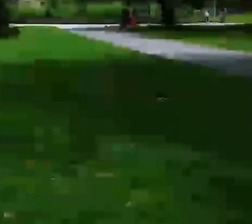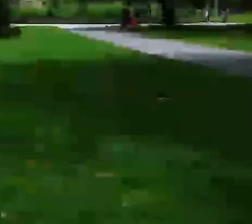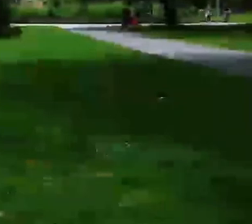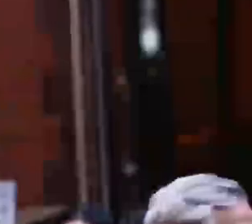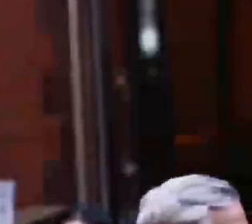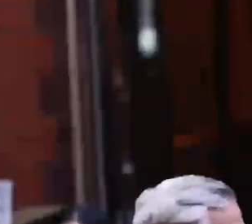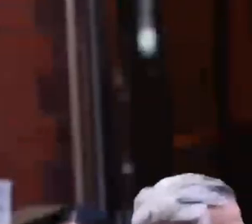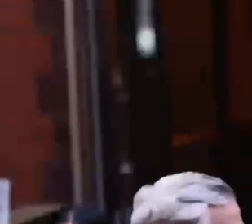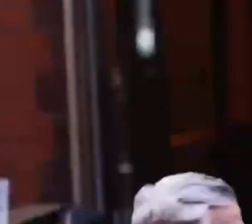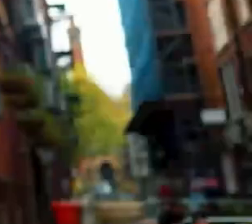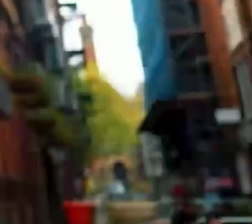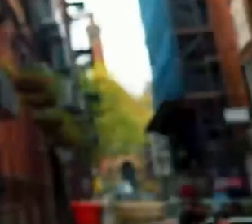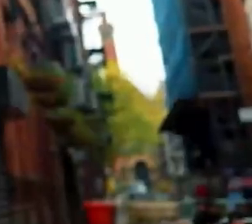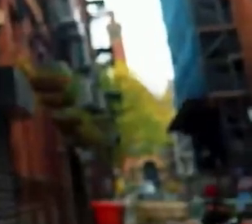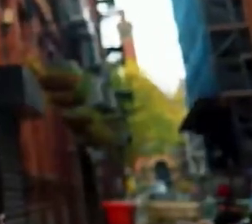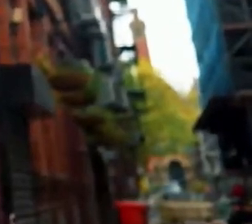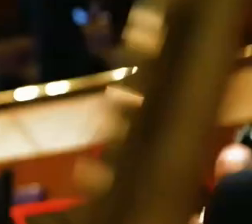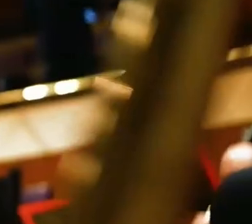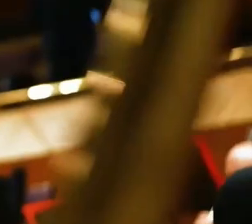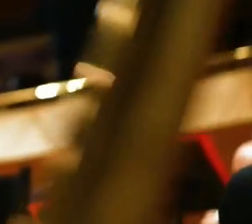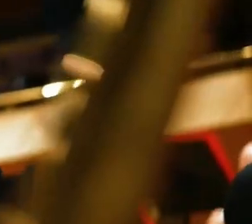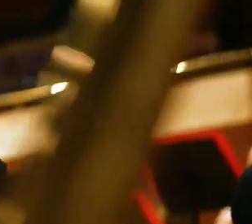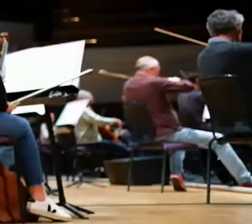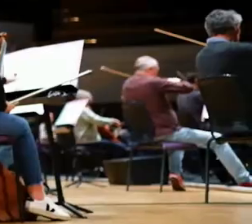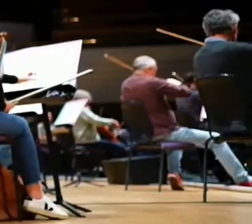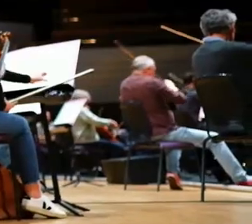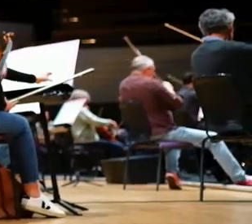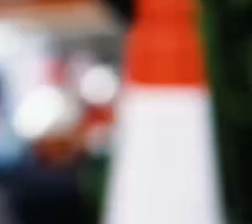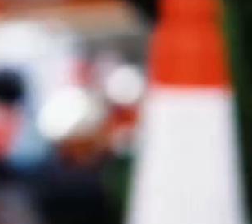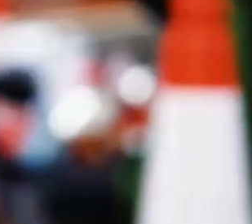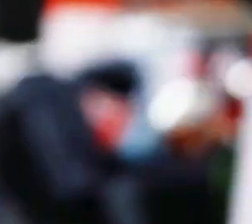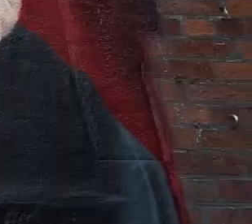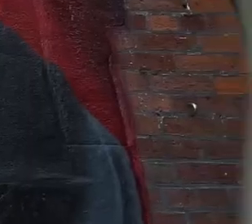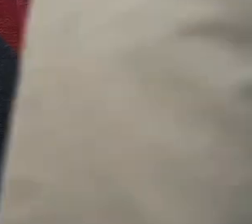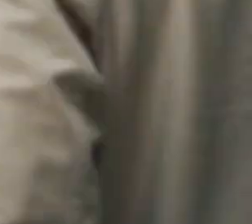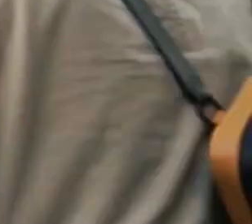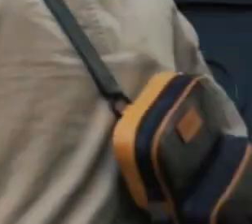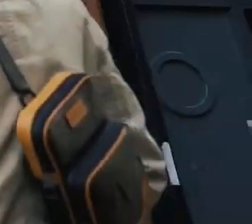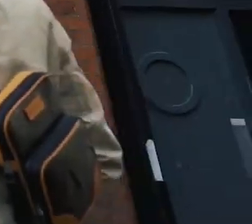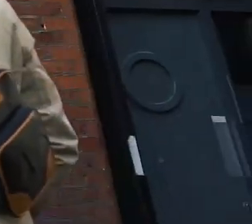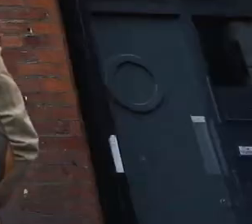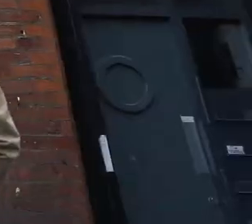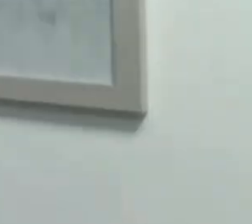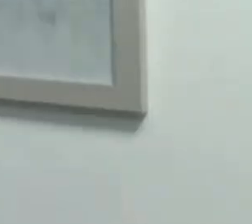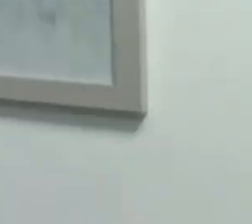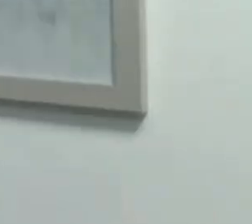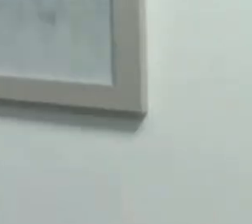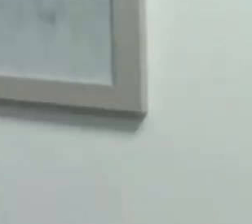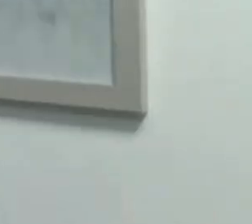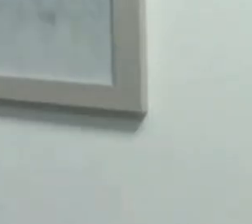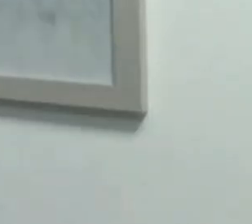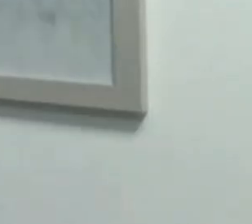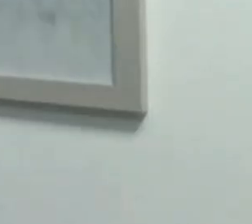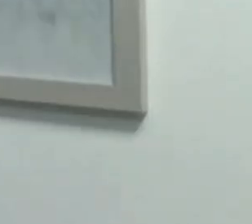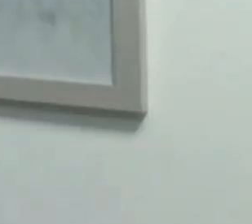to have the opportunity to contribute to making cities resilient 2030. We are the first city in the UK to